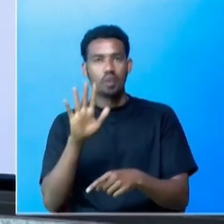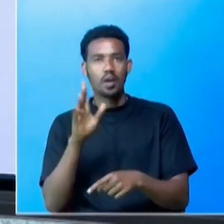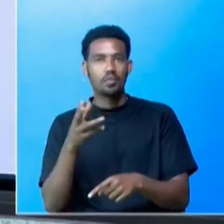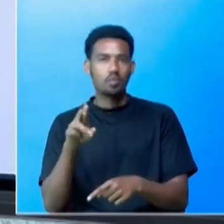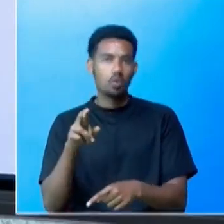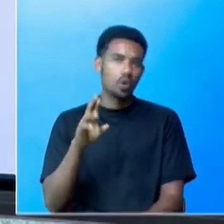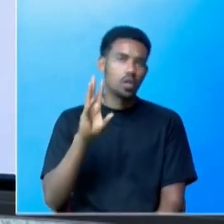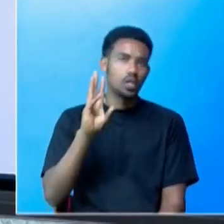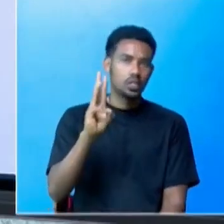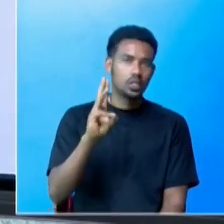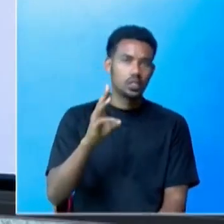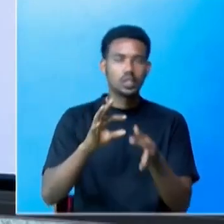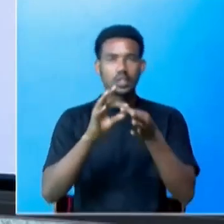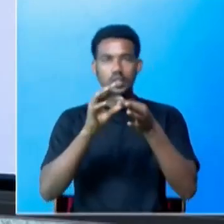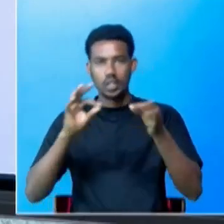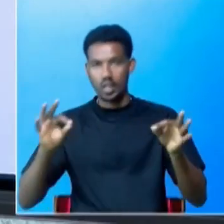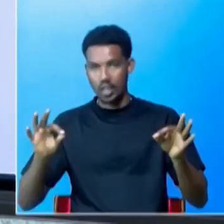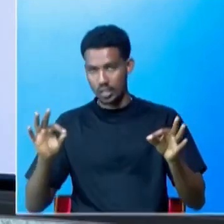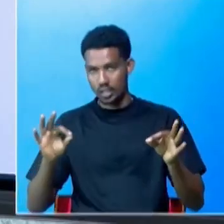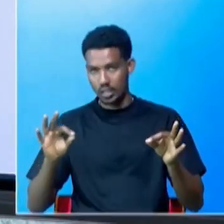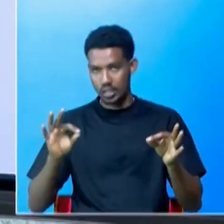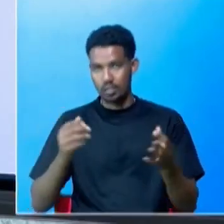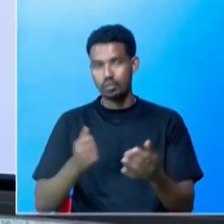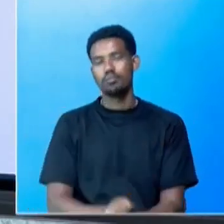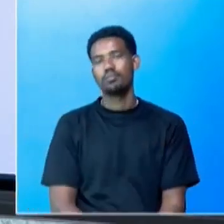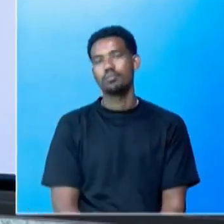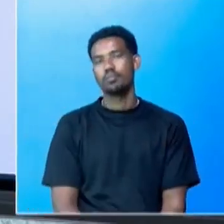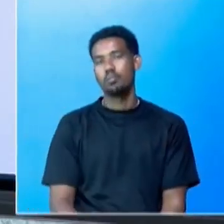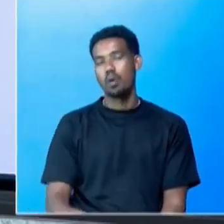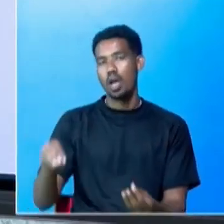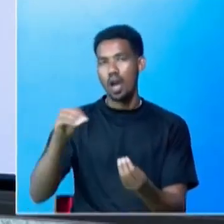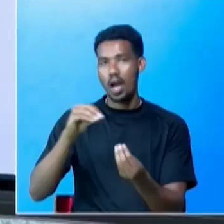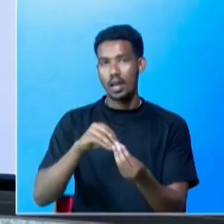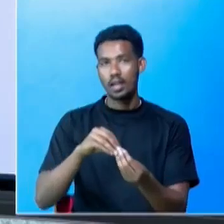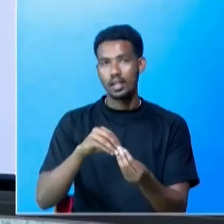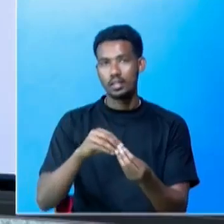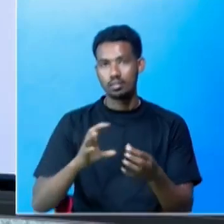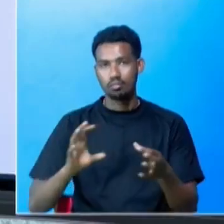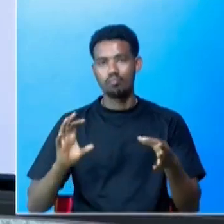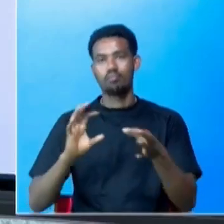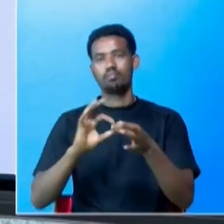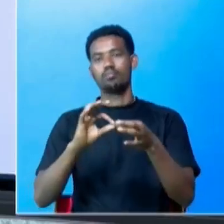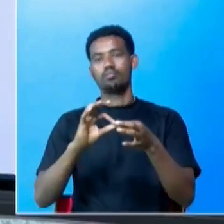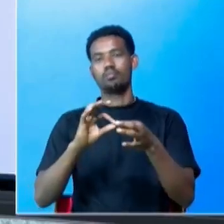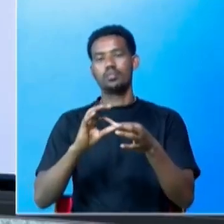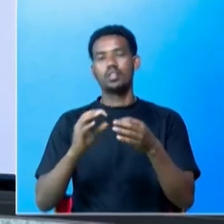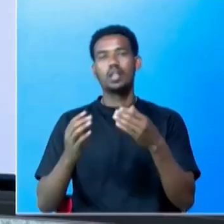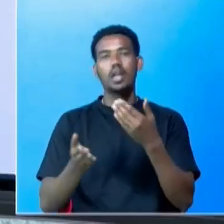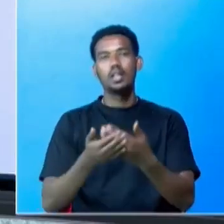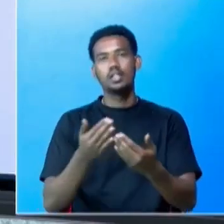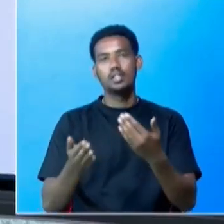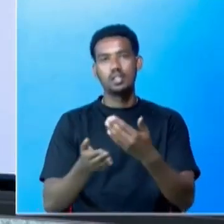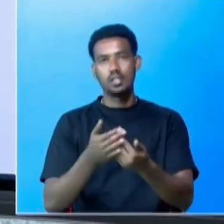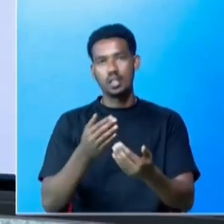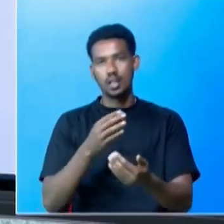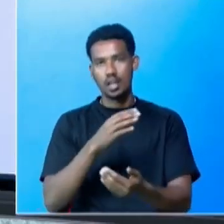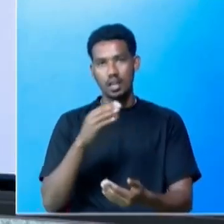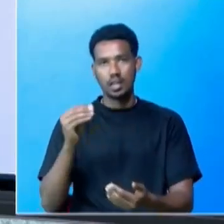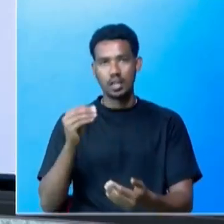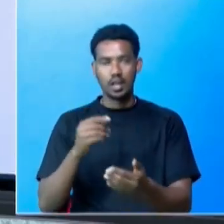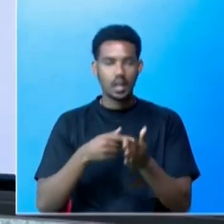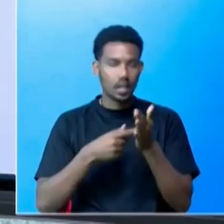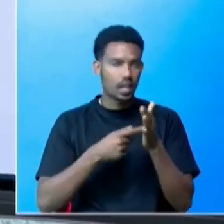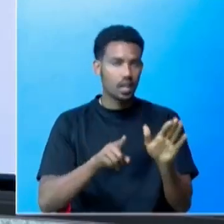6 sentences. By adding and joining them, we can make easily and